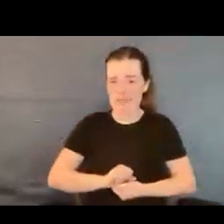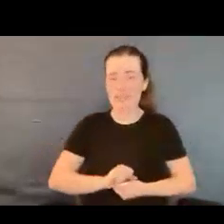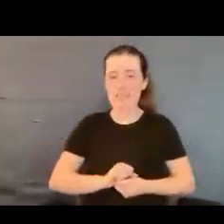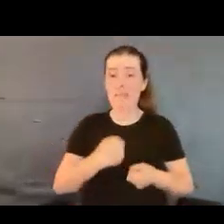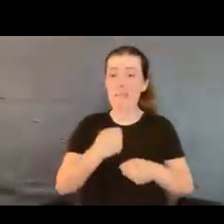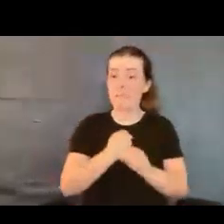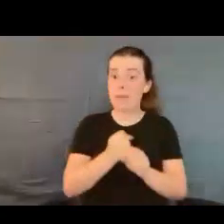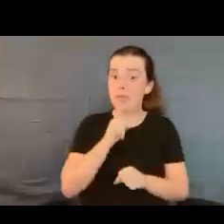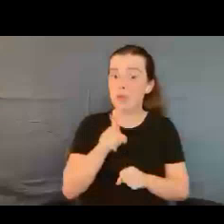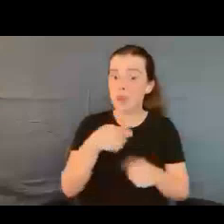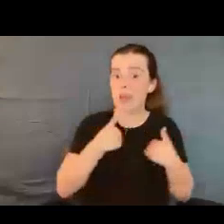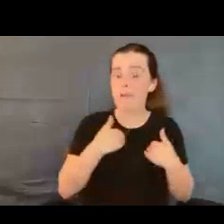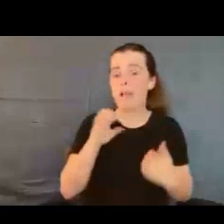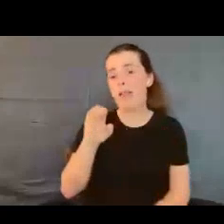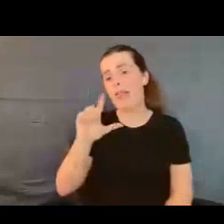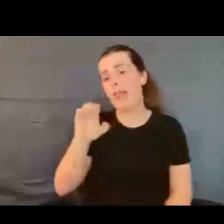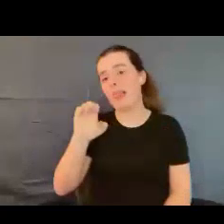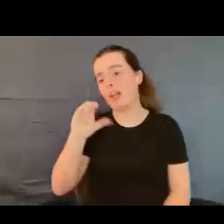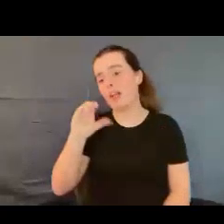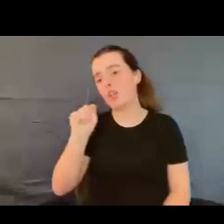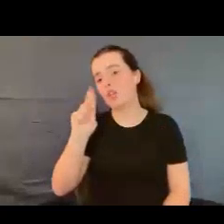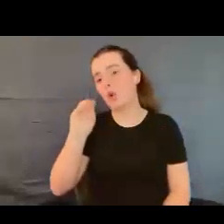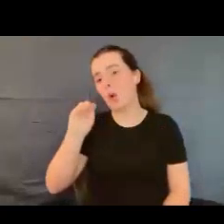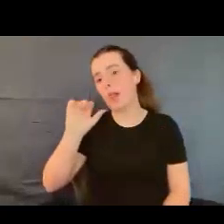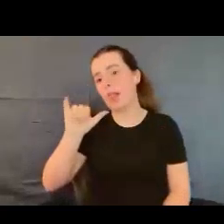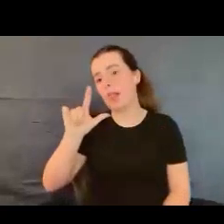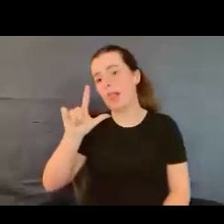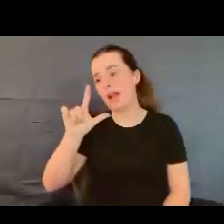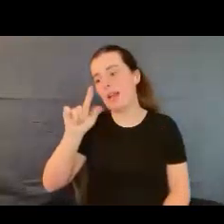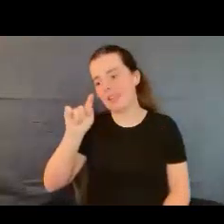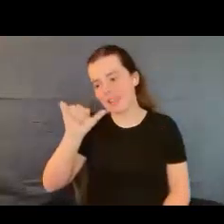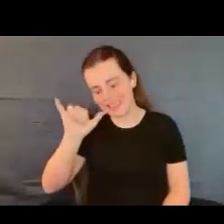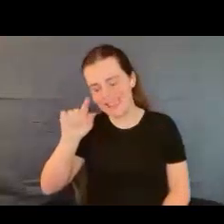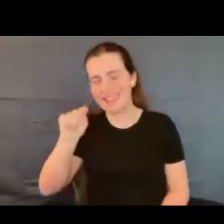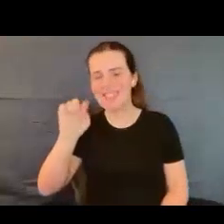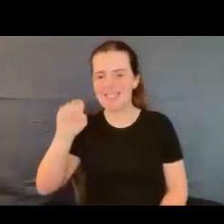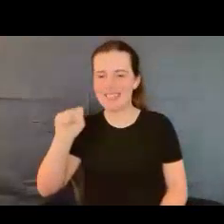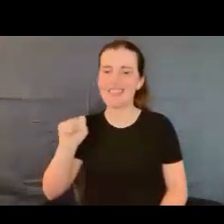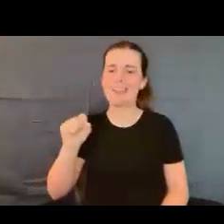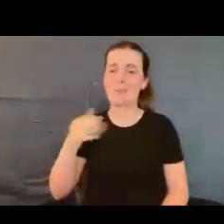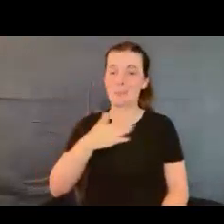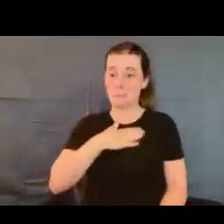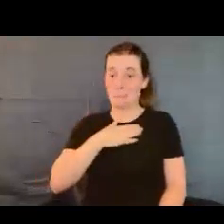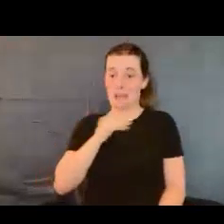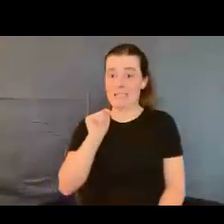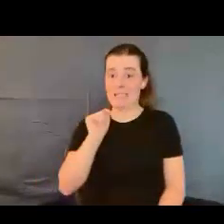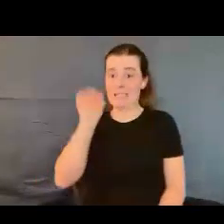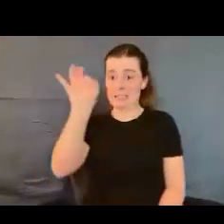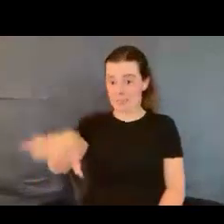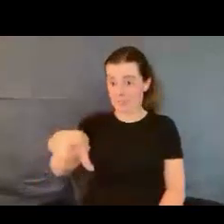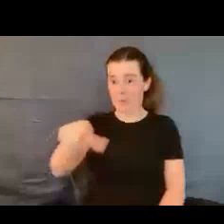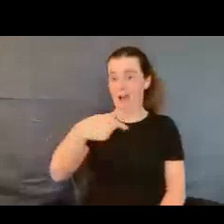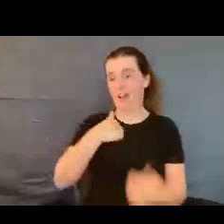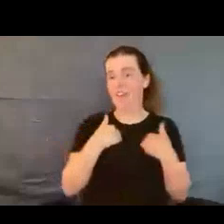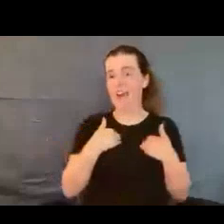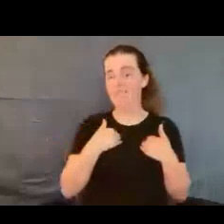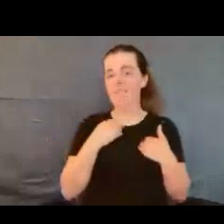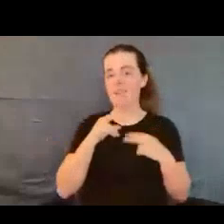strategy racing, and I did this in a lot of races now, of like whenever I'm cramping, I just take salt pills no matter what. But